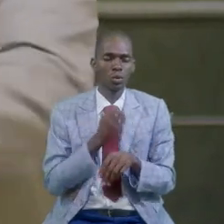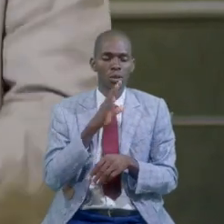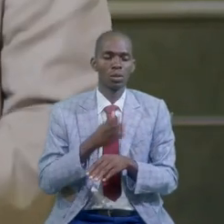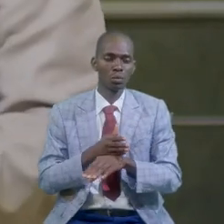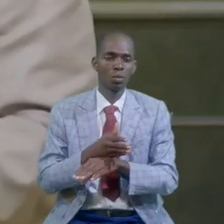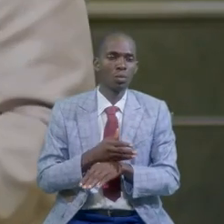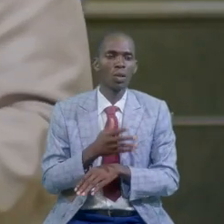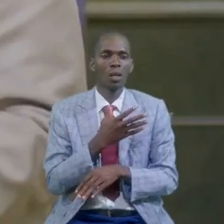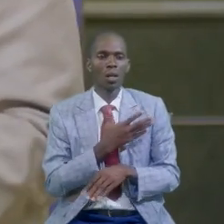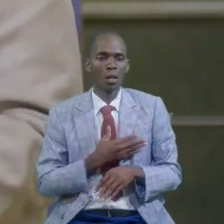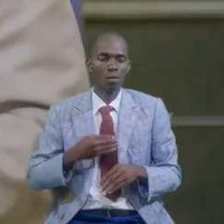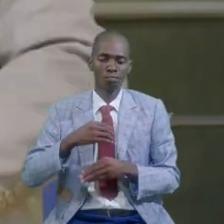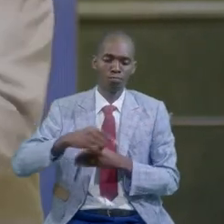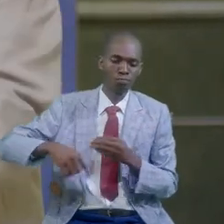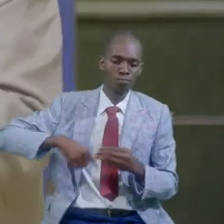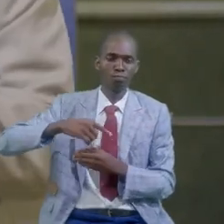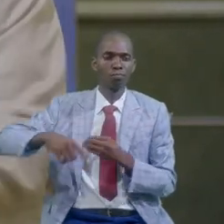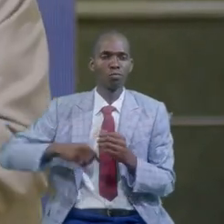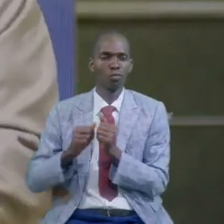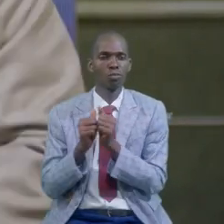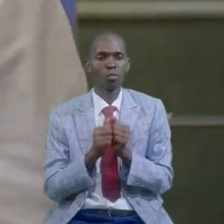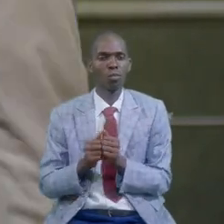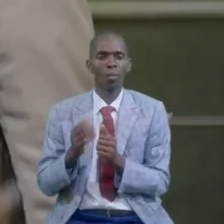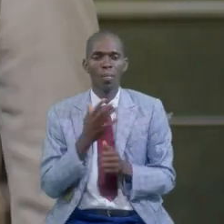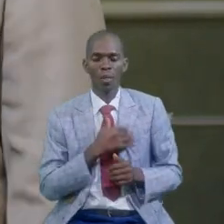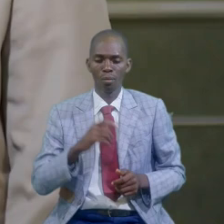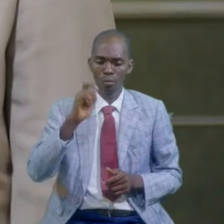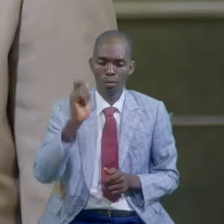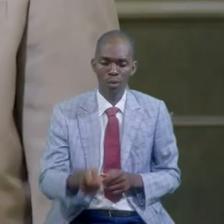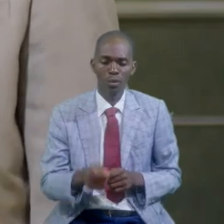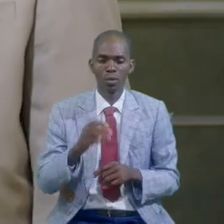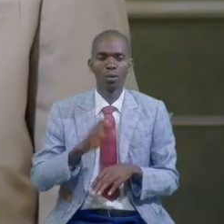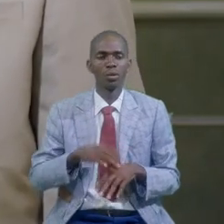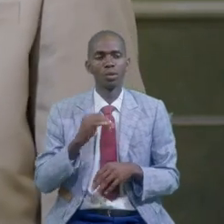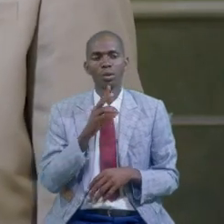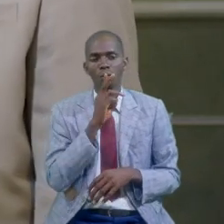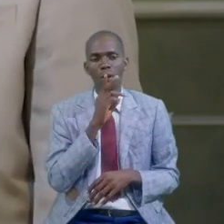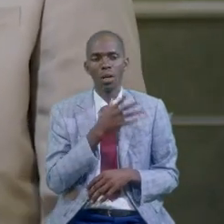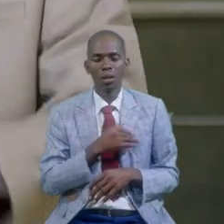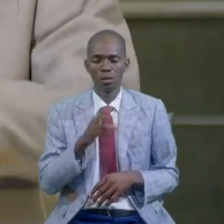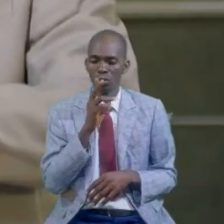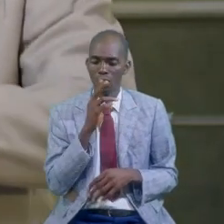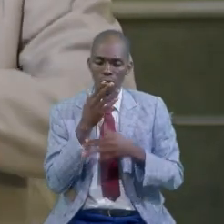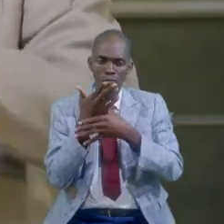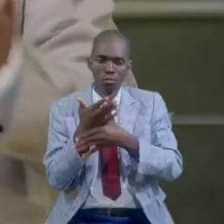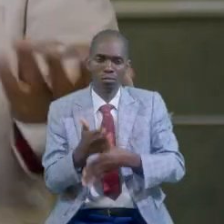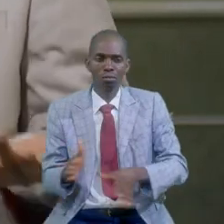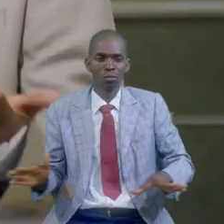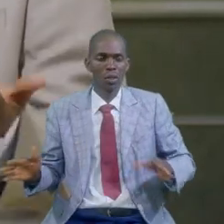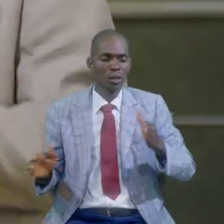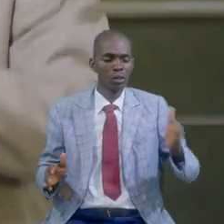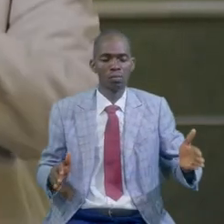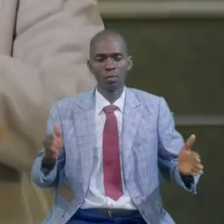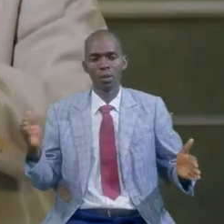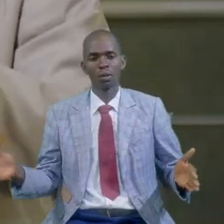he wrapped it together, and smote the waters, and they were divided hither and